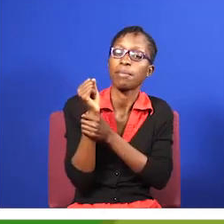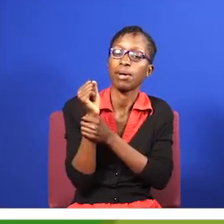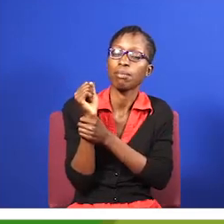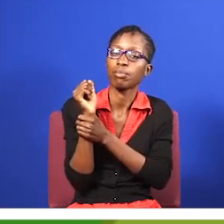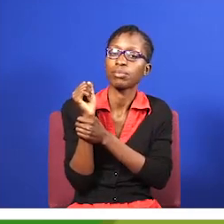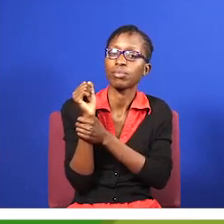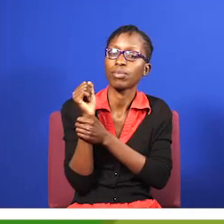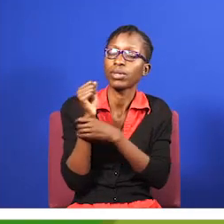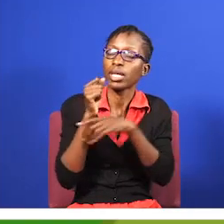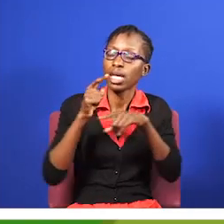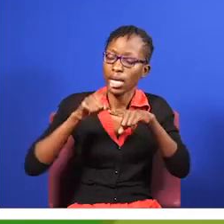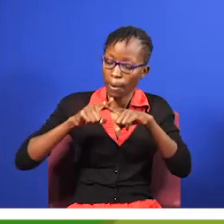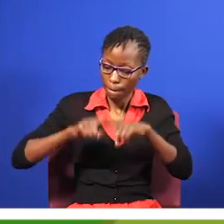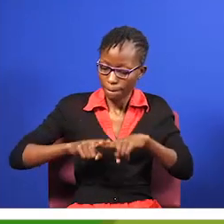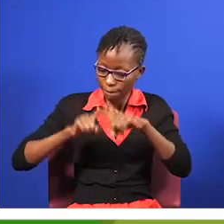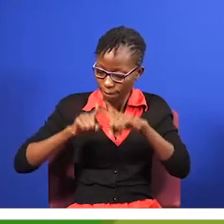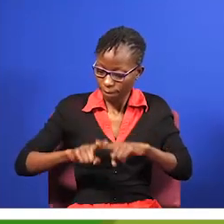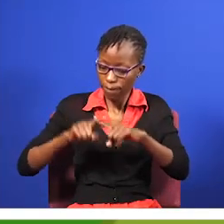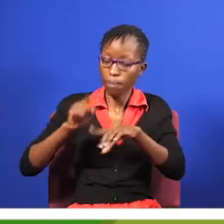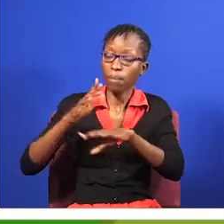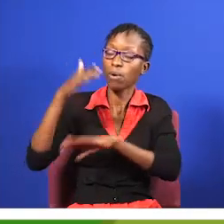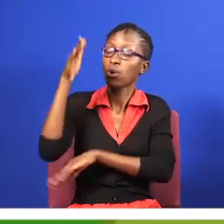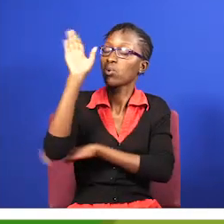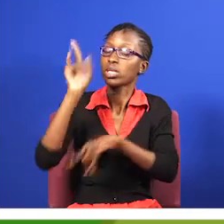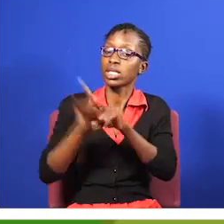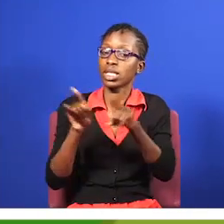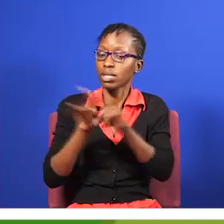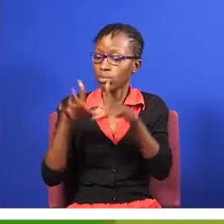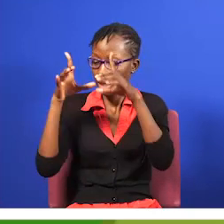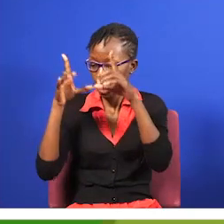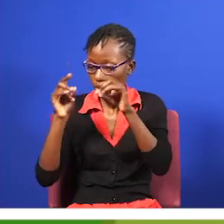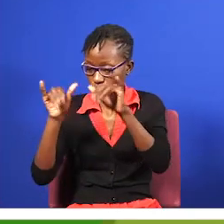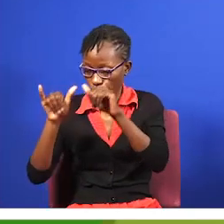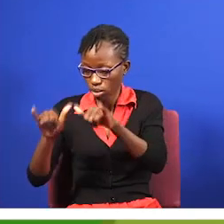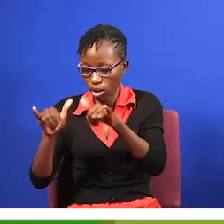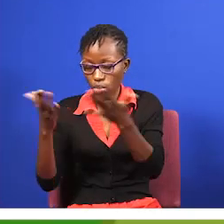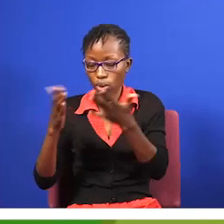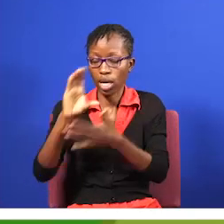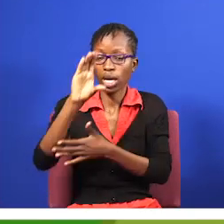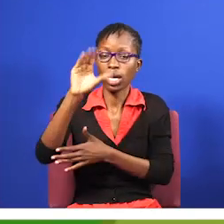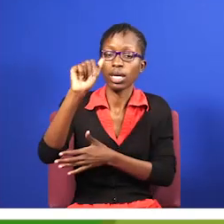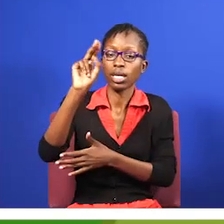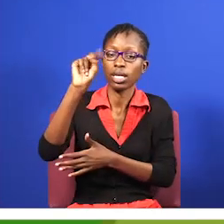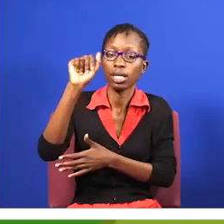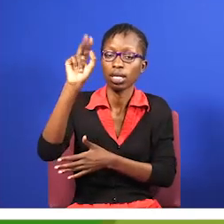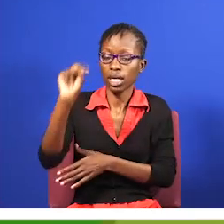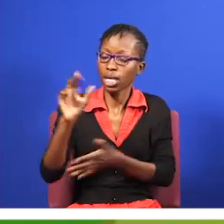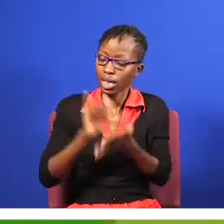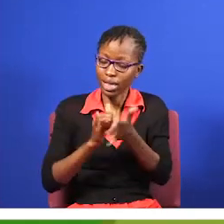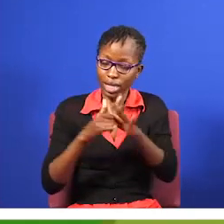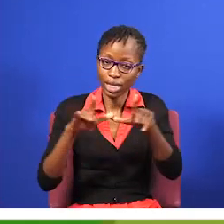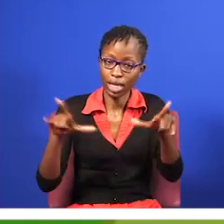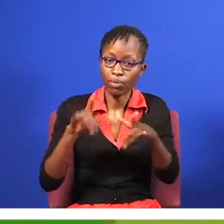just depended on God, and he chose to remain in Canaan. That is the land